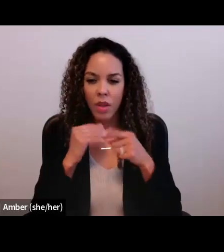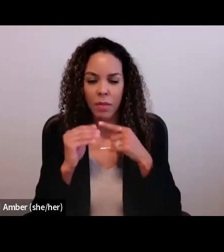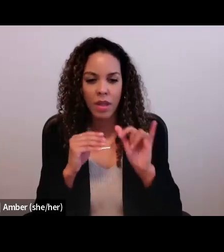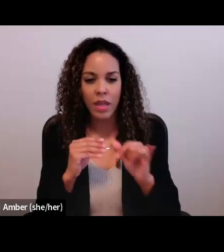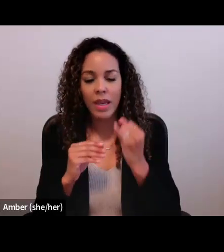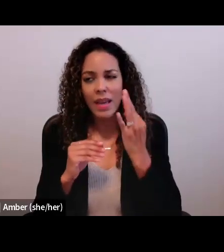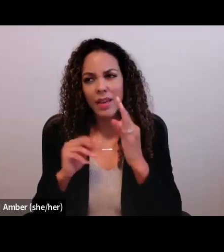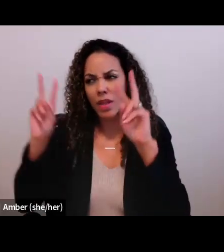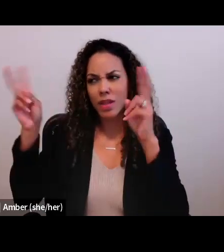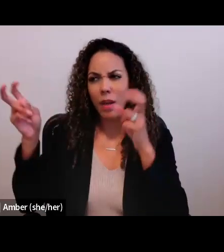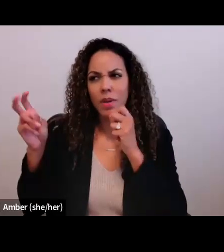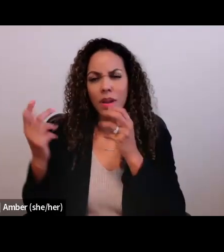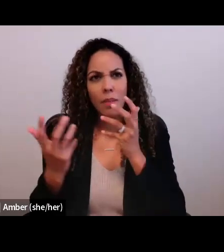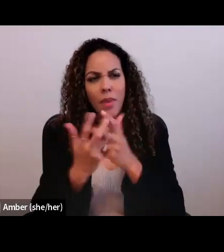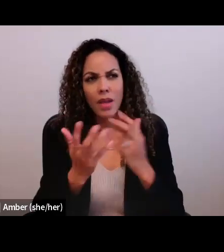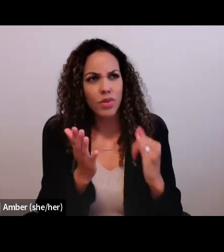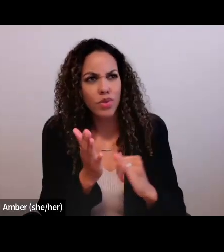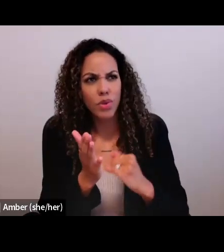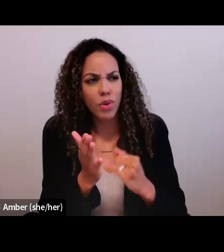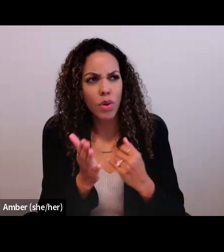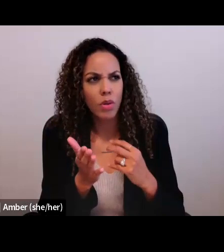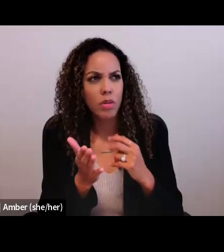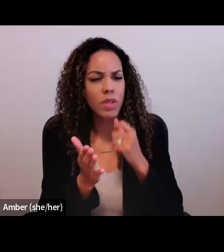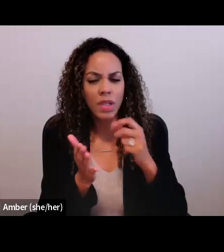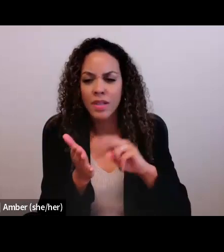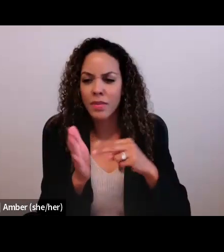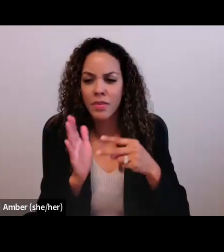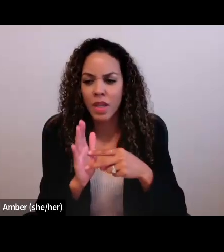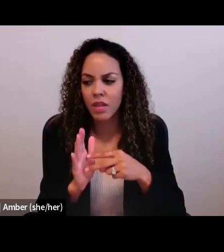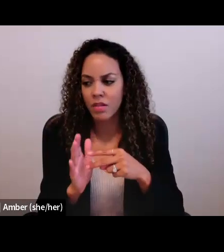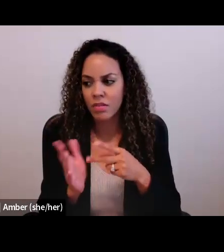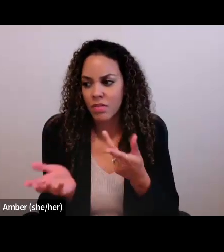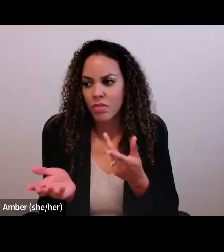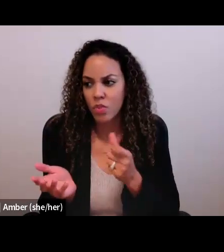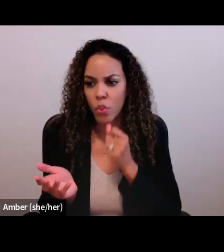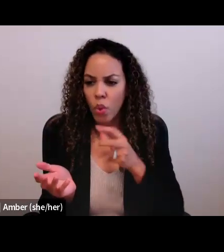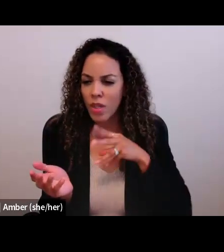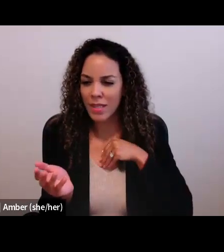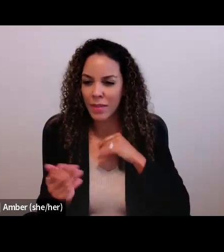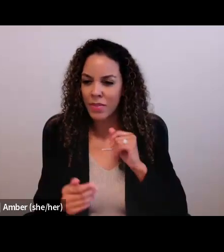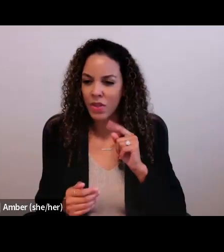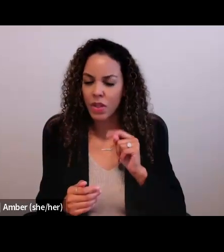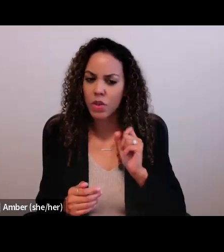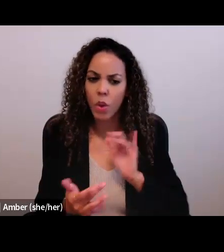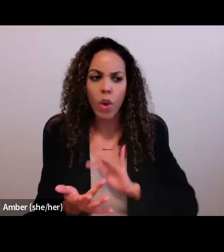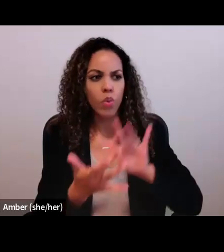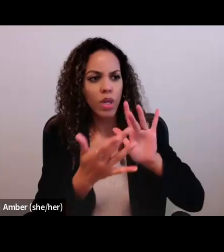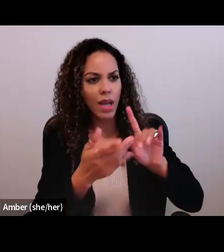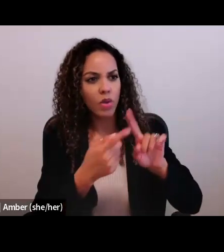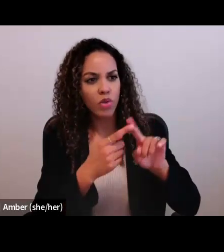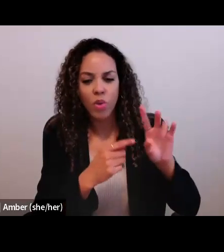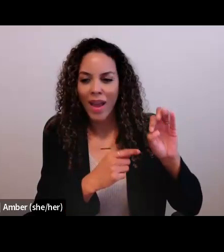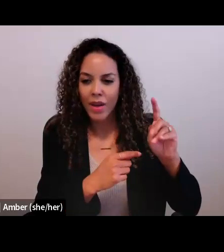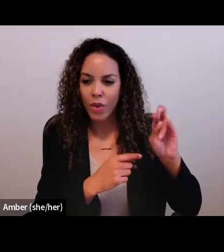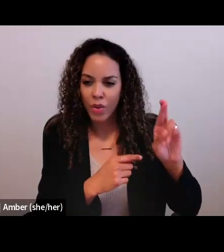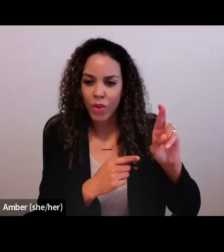with the aims and the goals of the journal, that doesn't mean that it's going to be accepted. And so I think that, reaching out to the editor, sometimes it's more helpful to look